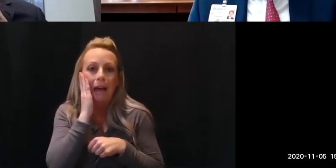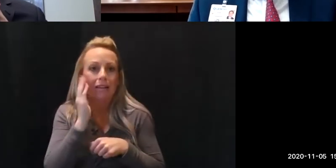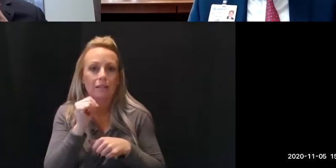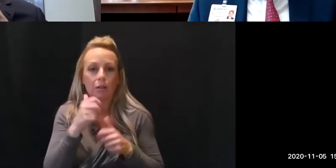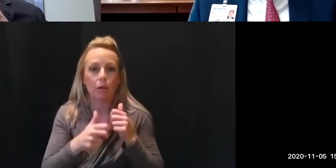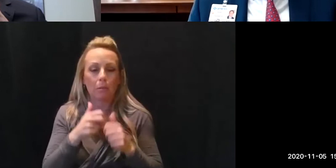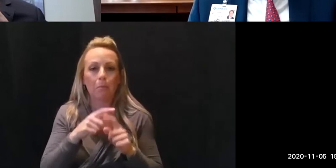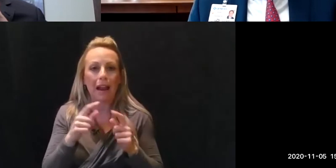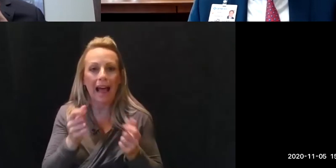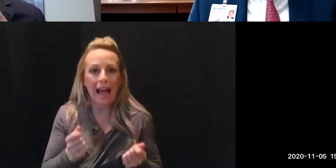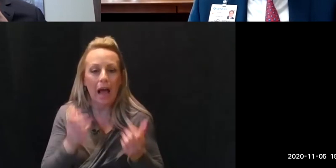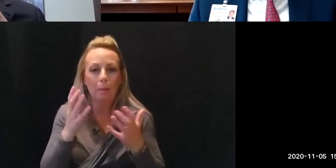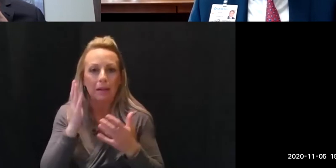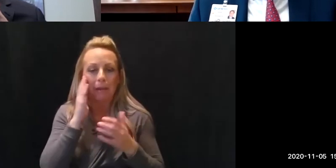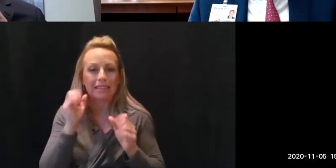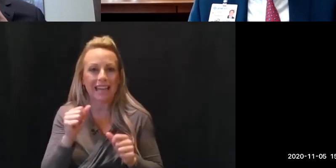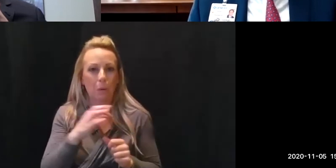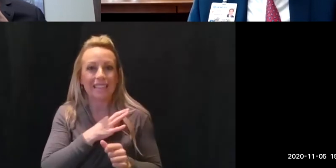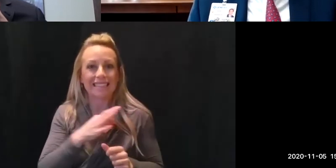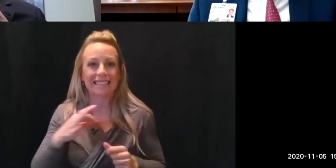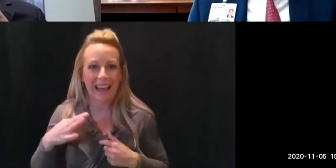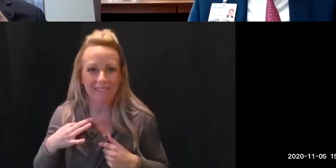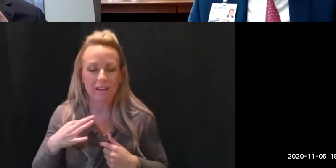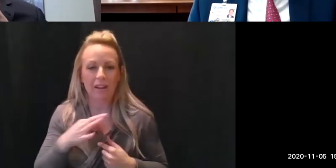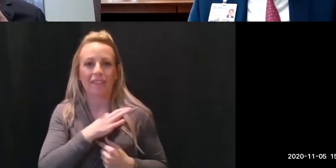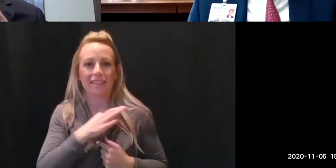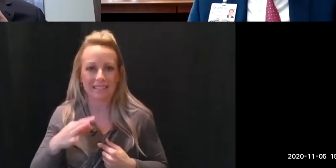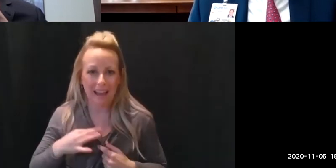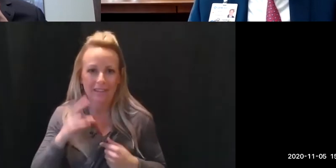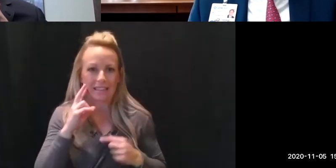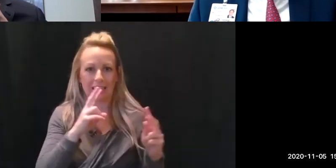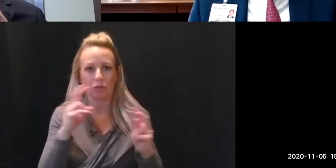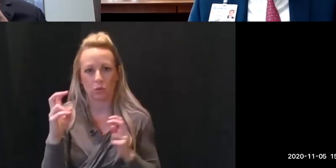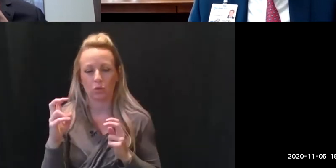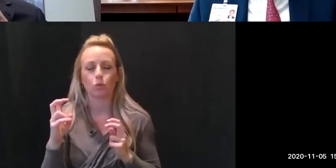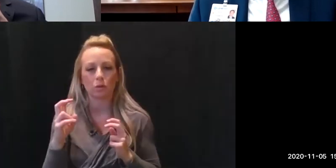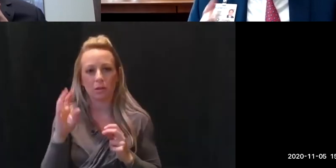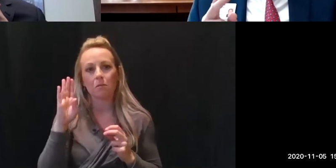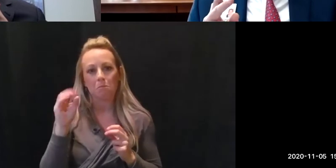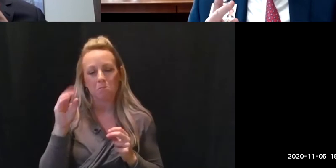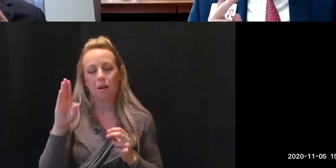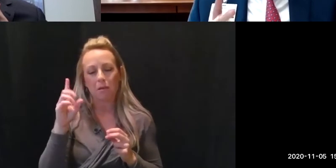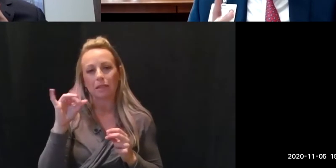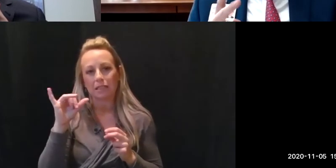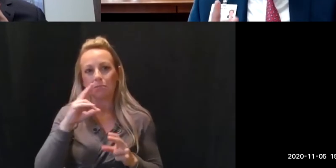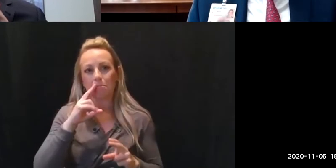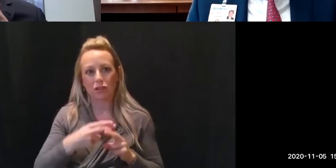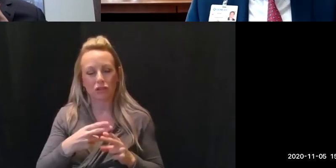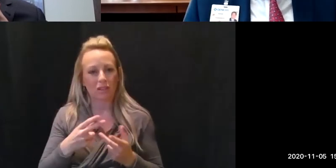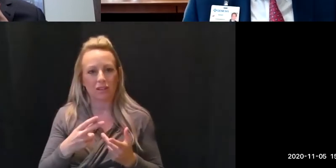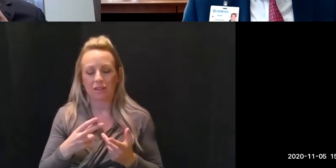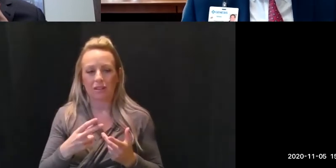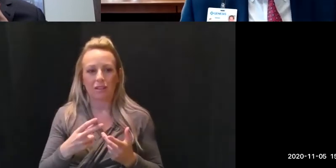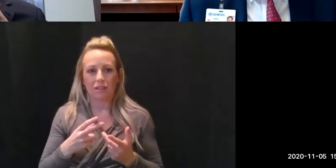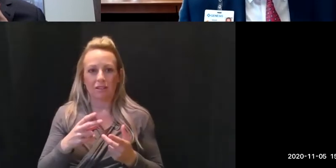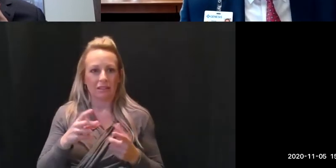can we staff and what are our staff capabilities. And Bob talked about that from the standpoint of being stressed in 2 ways, and I would